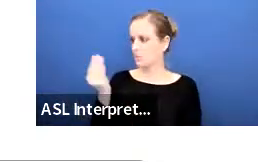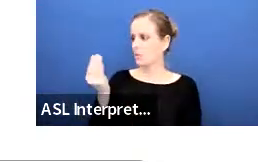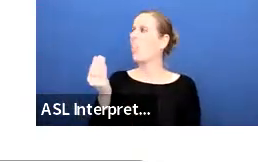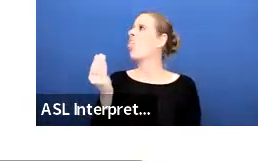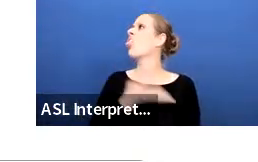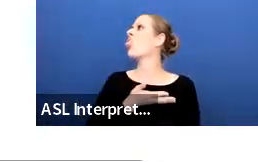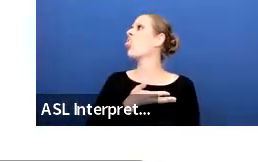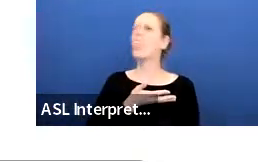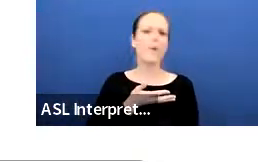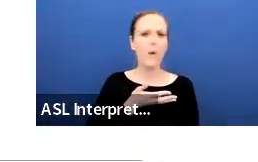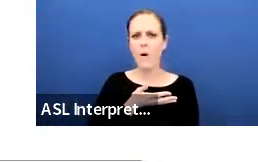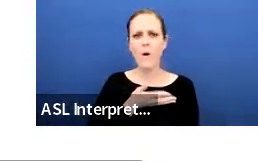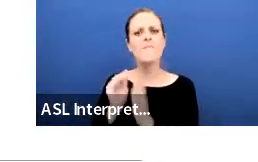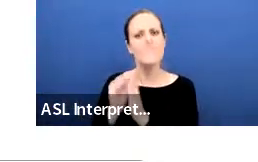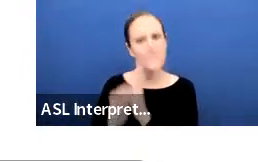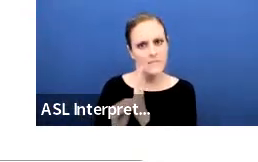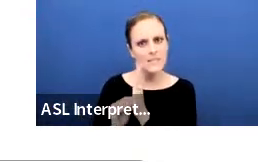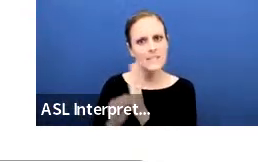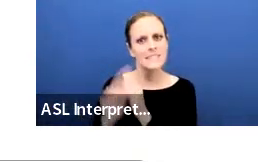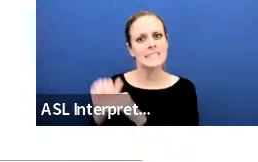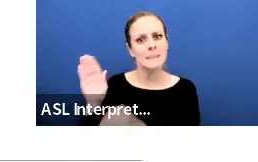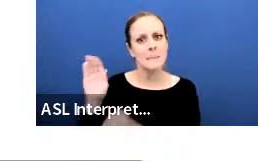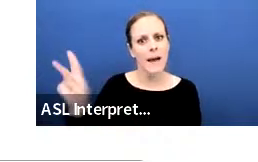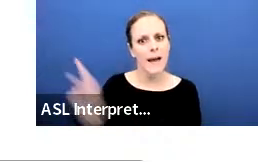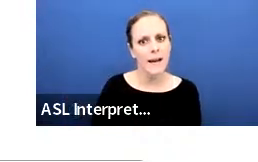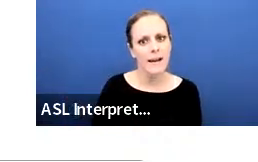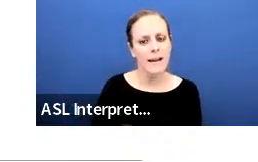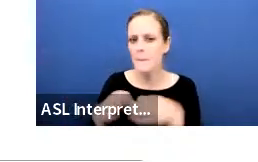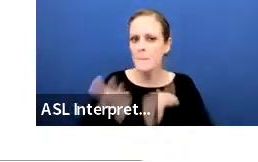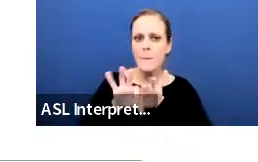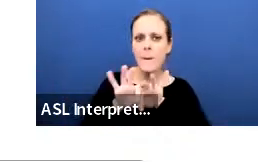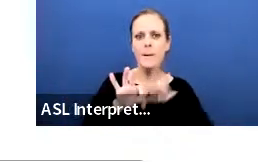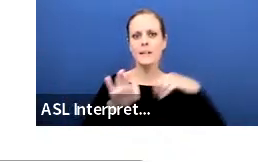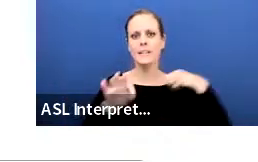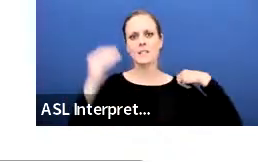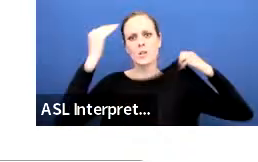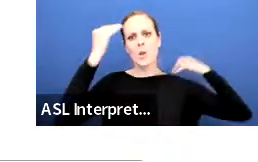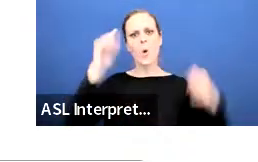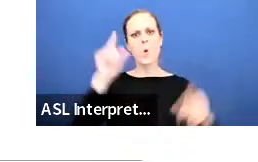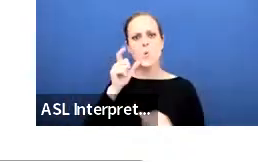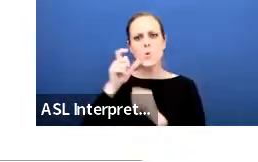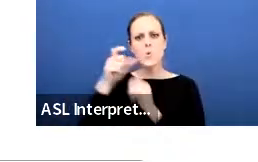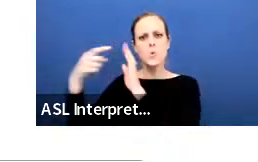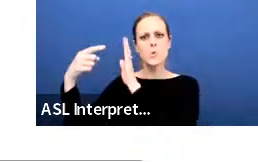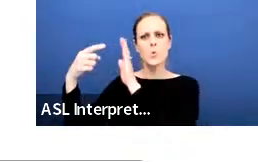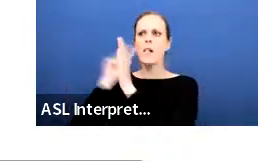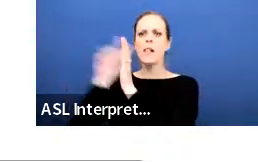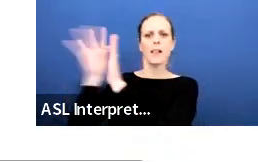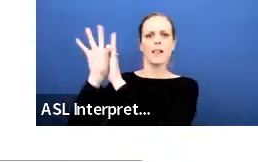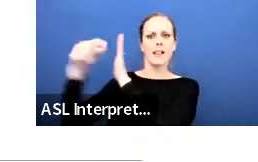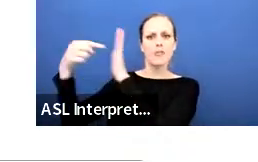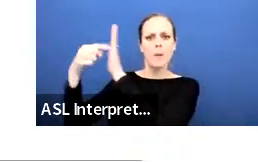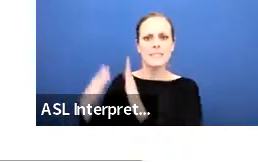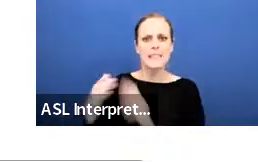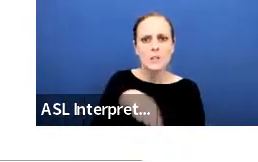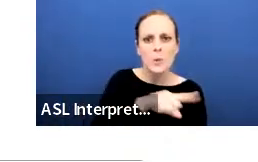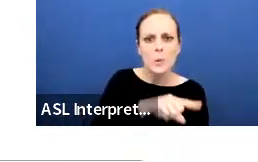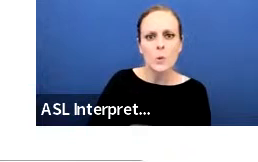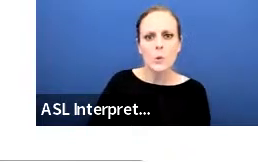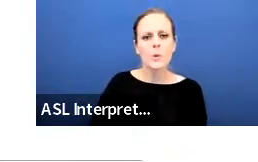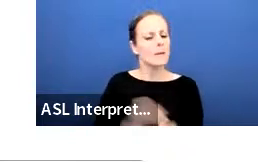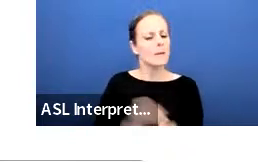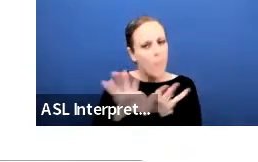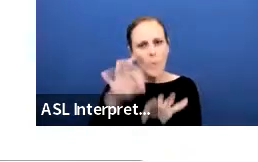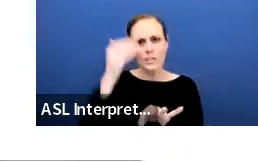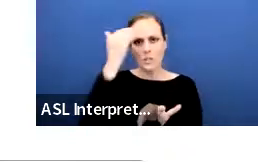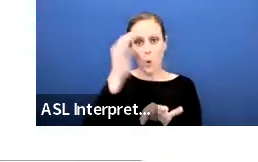find out who's representing you. It's super important to know what districts you are in